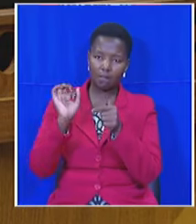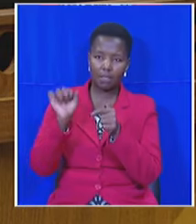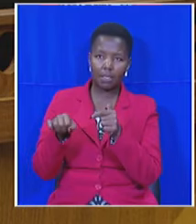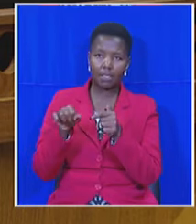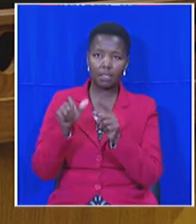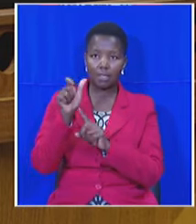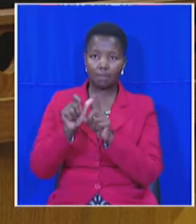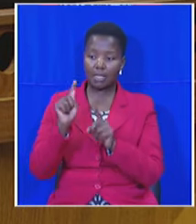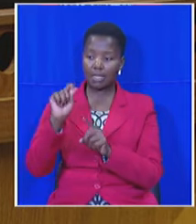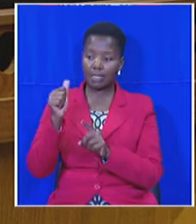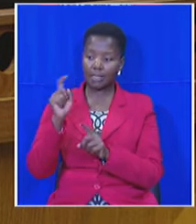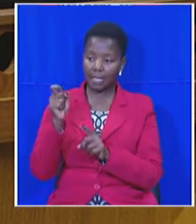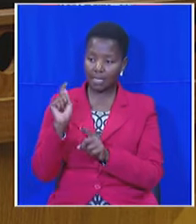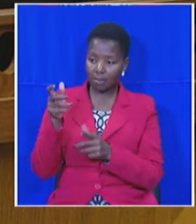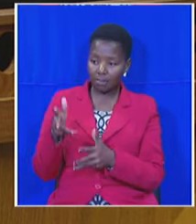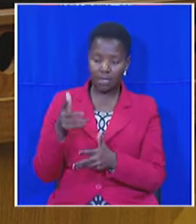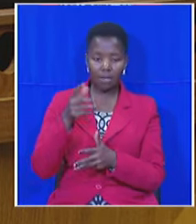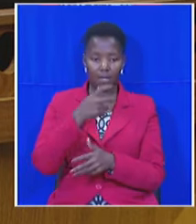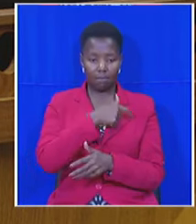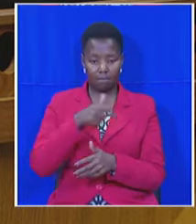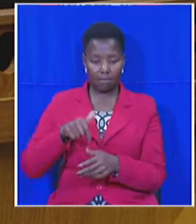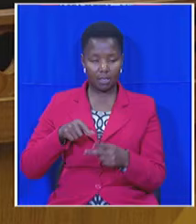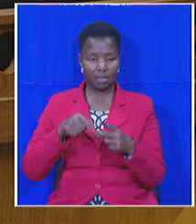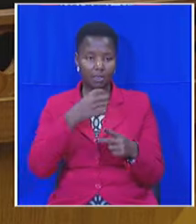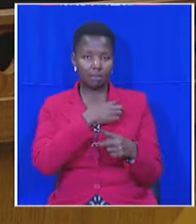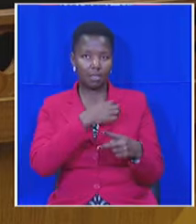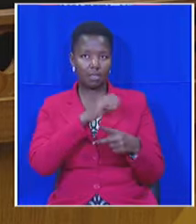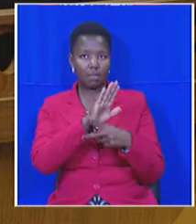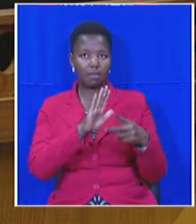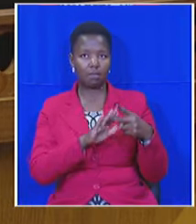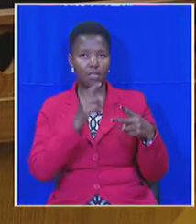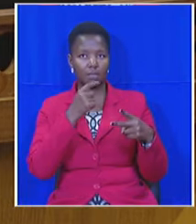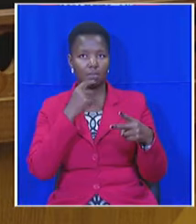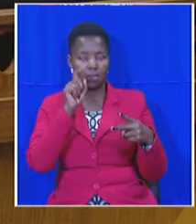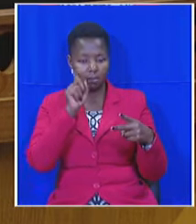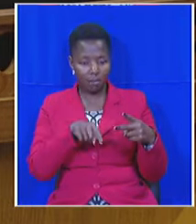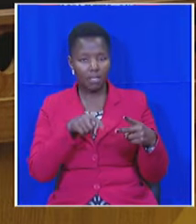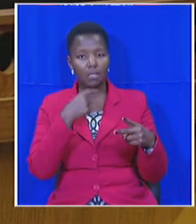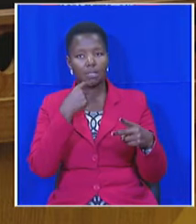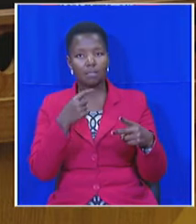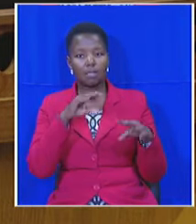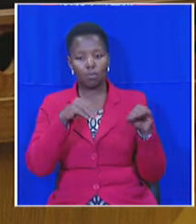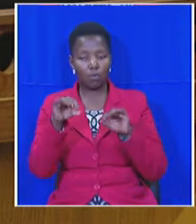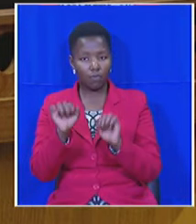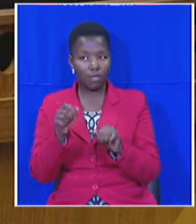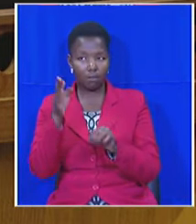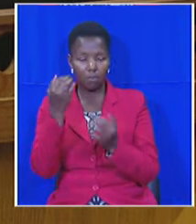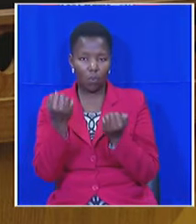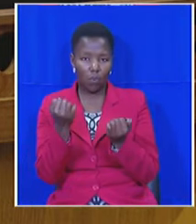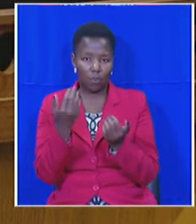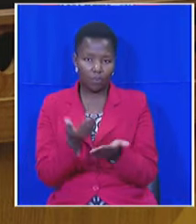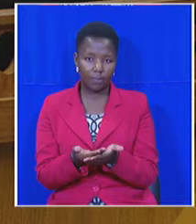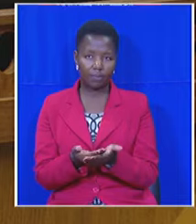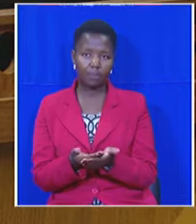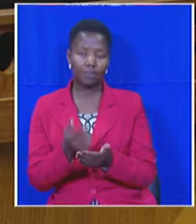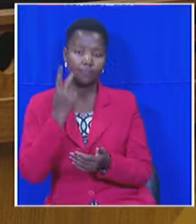taxpayer were the President and the Minister of Energy to carpool from their official residences at Brentarian to their various high courts. You see,